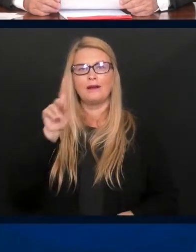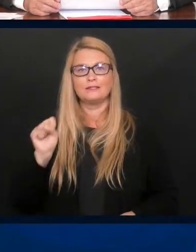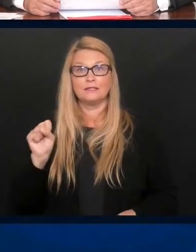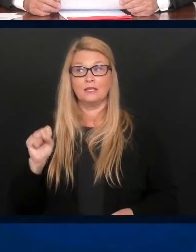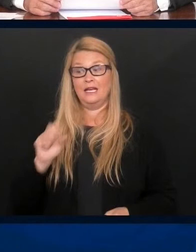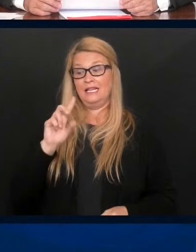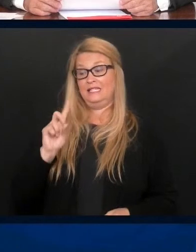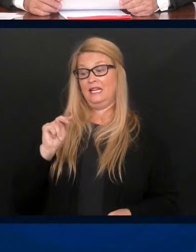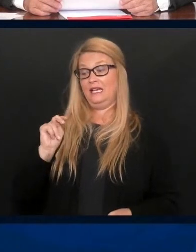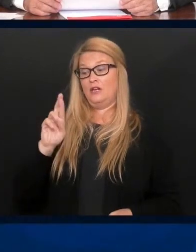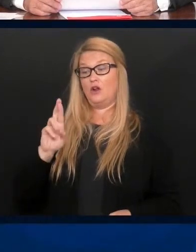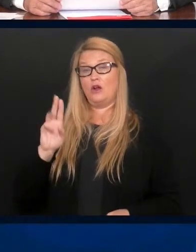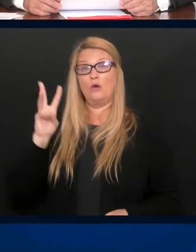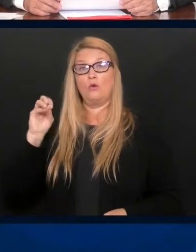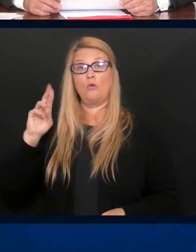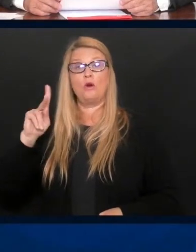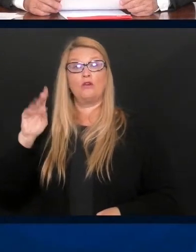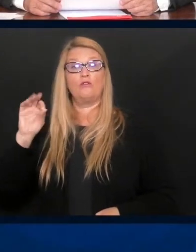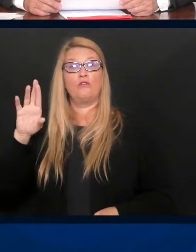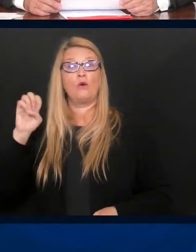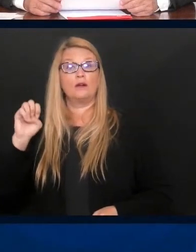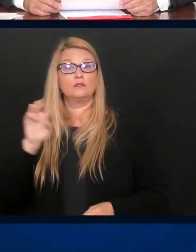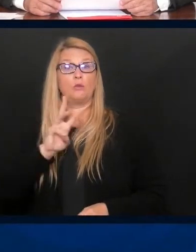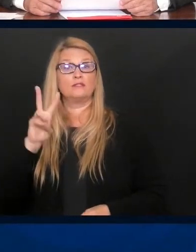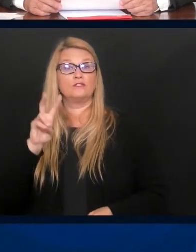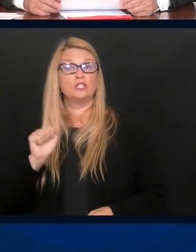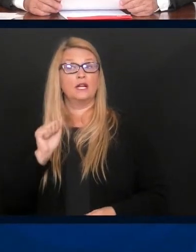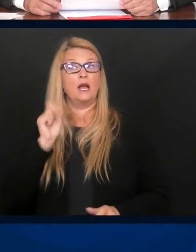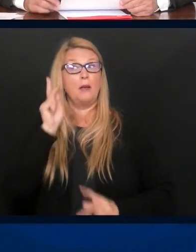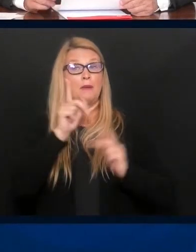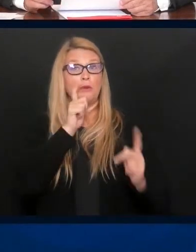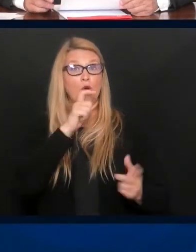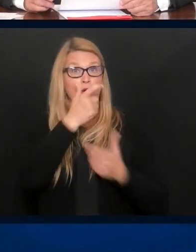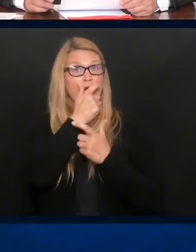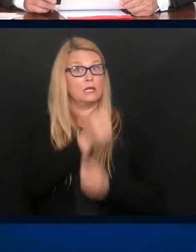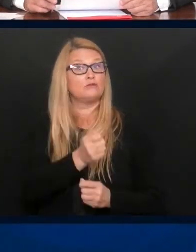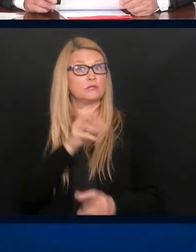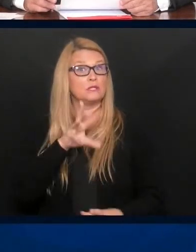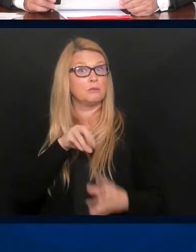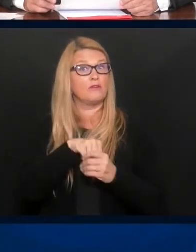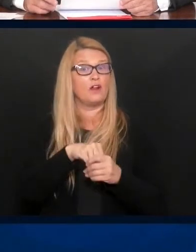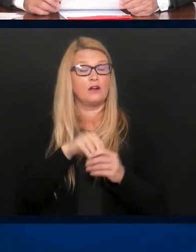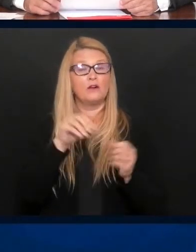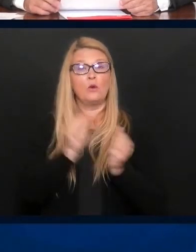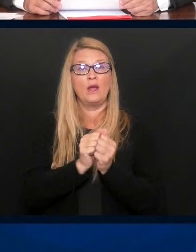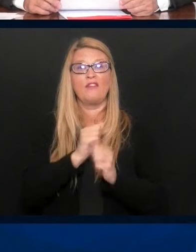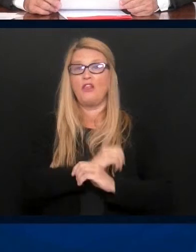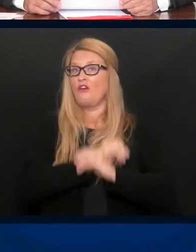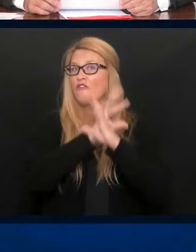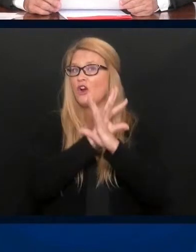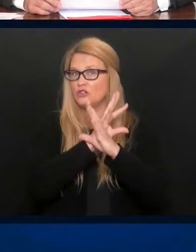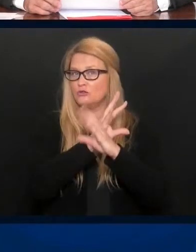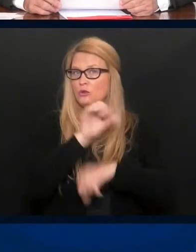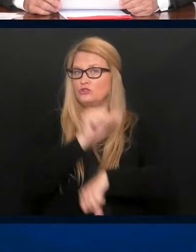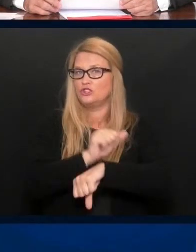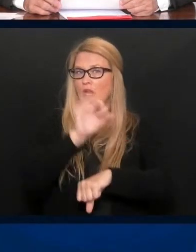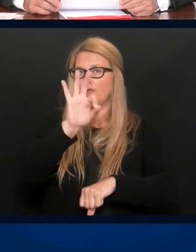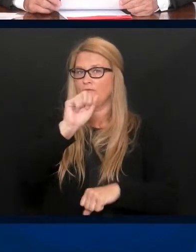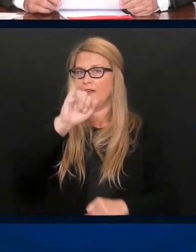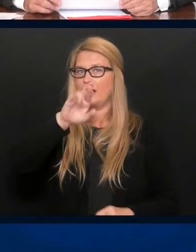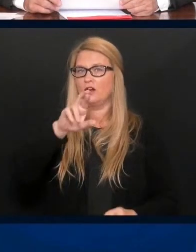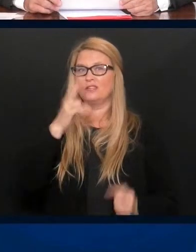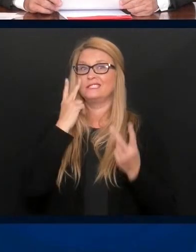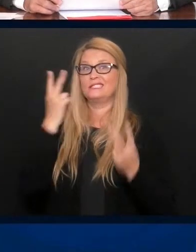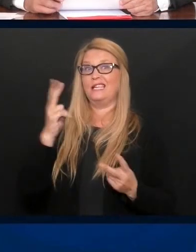Workforce West Virginia. Those who want to participate in the virtual job fair should visit the website